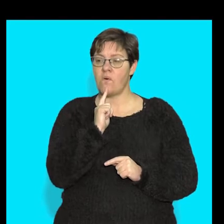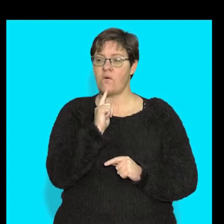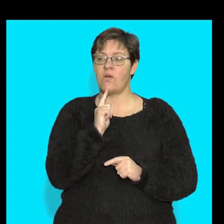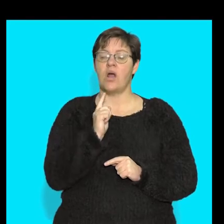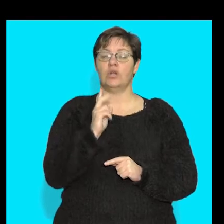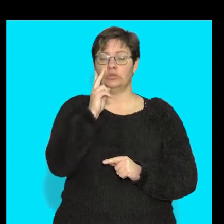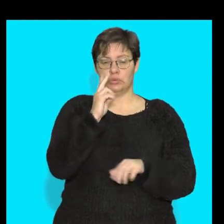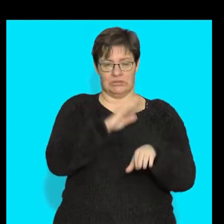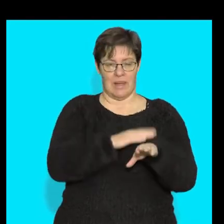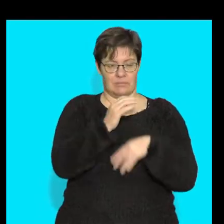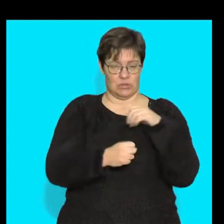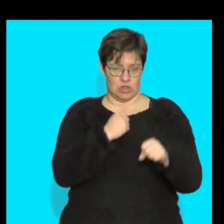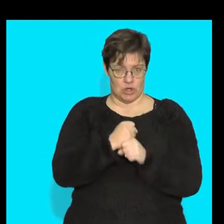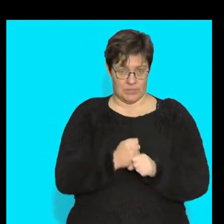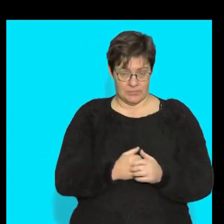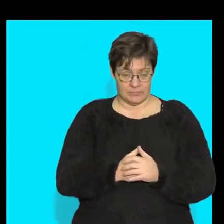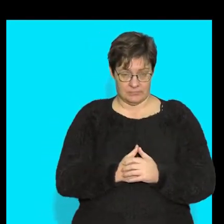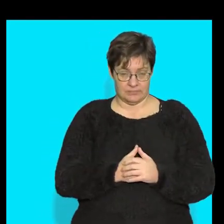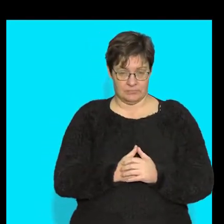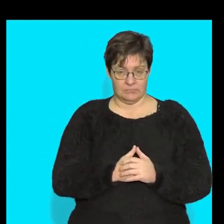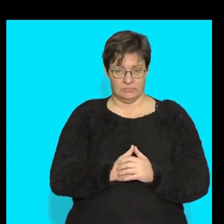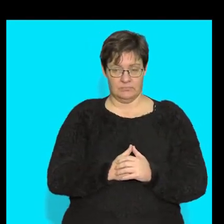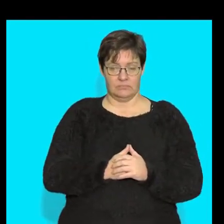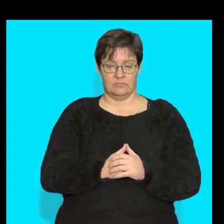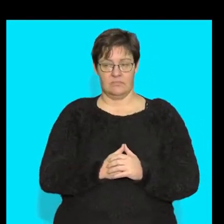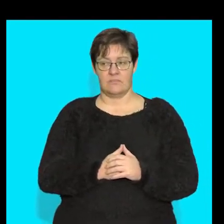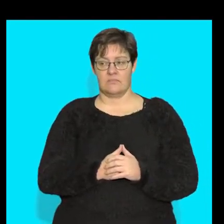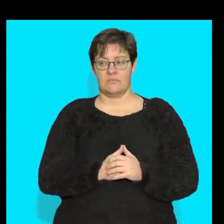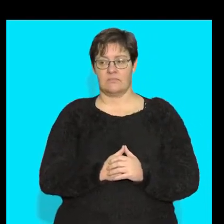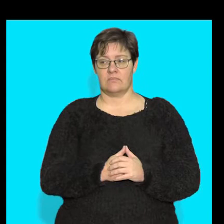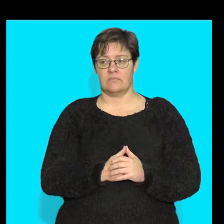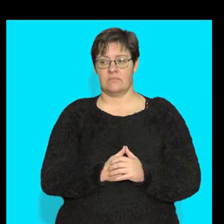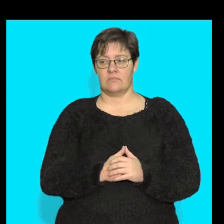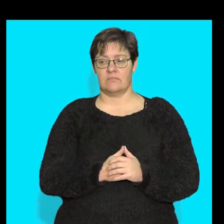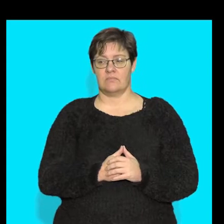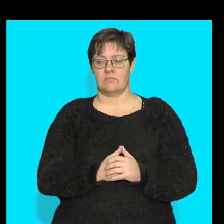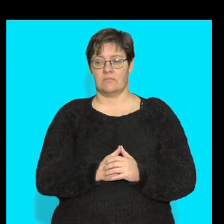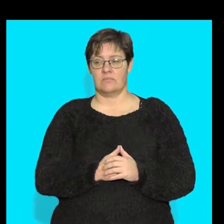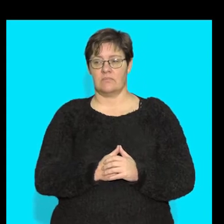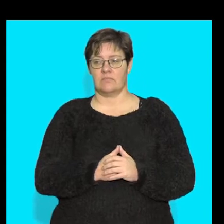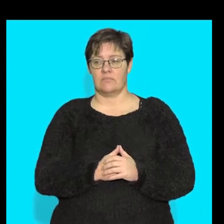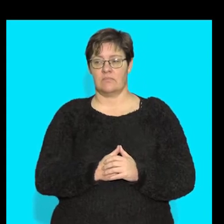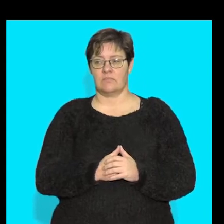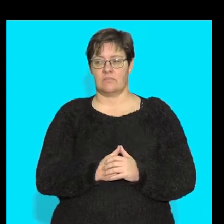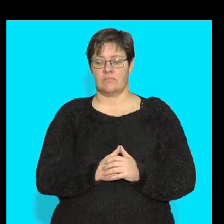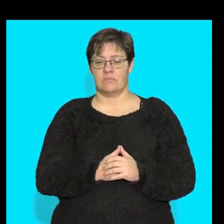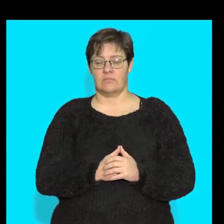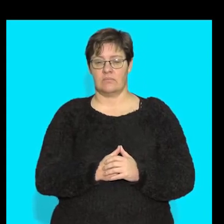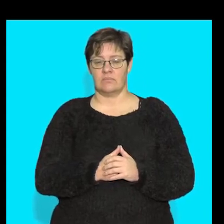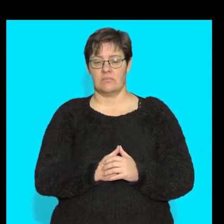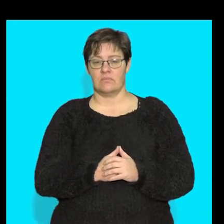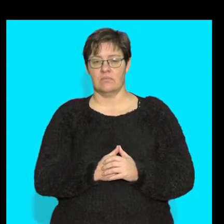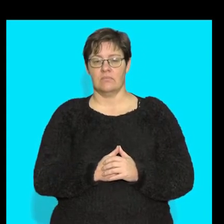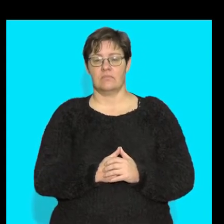biannually, right? So meaning twice a year. So I will say compounded semi-annually. I can just say compounded semi-annually like